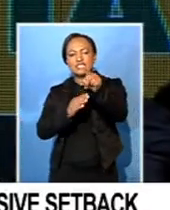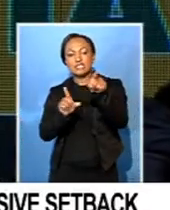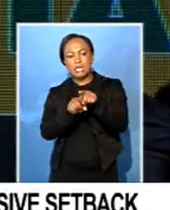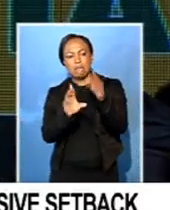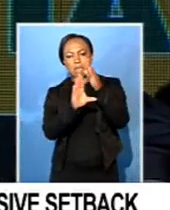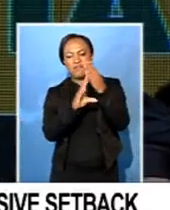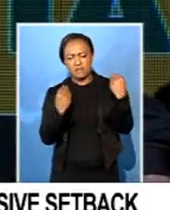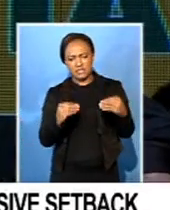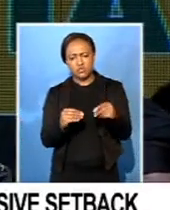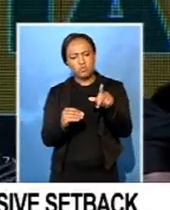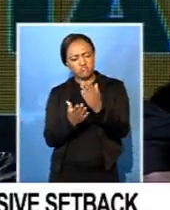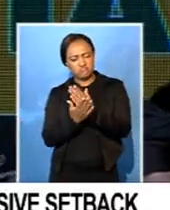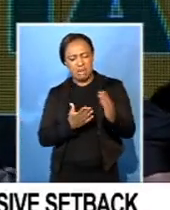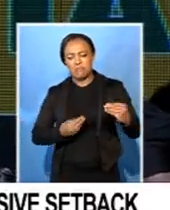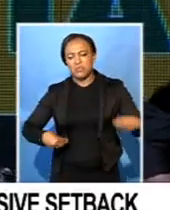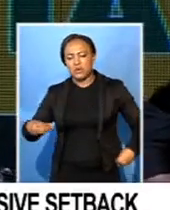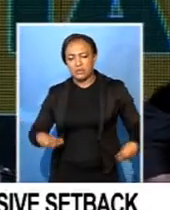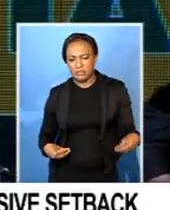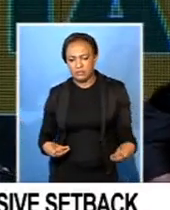sector.